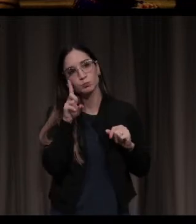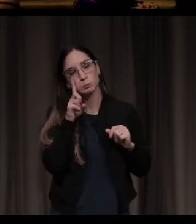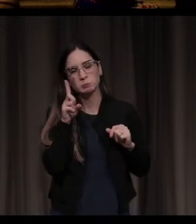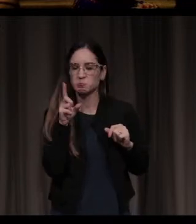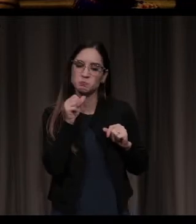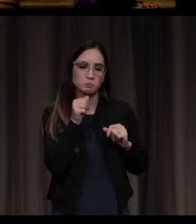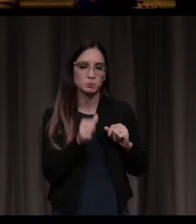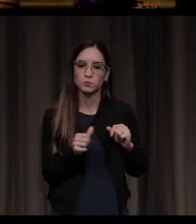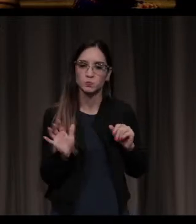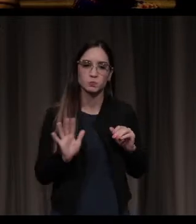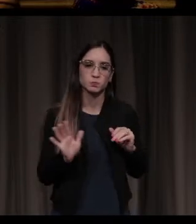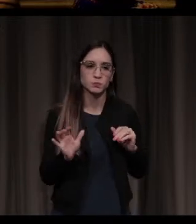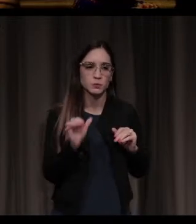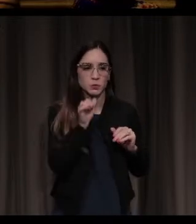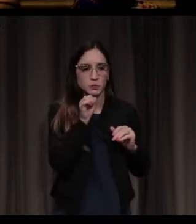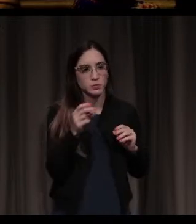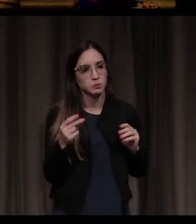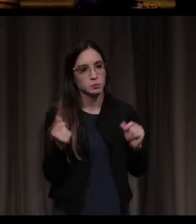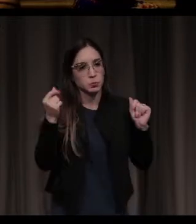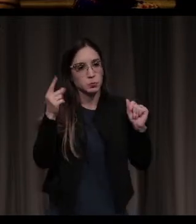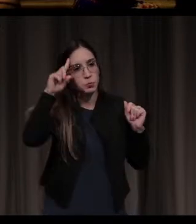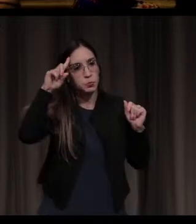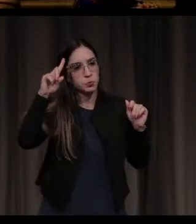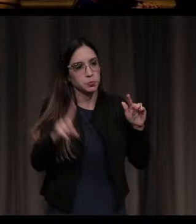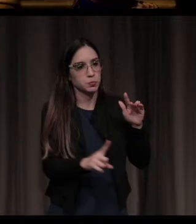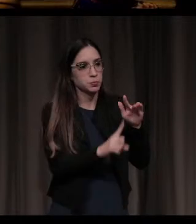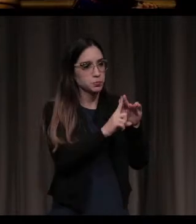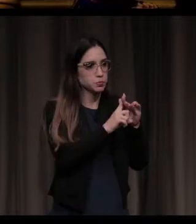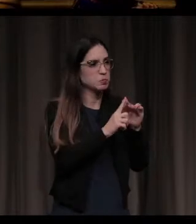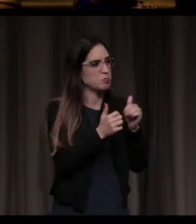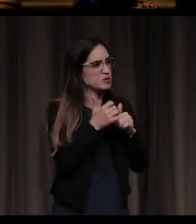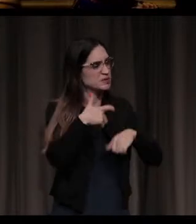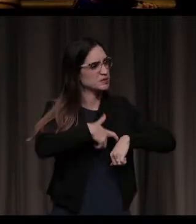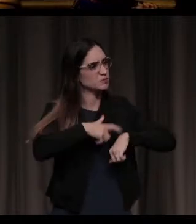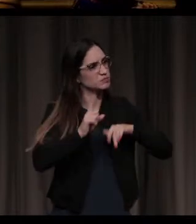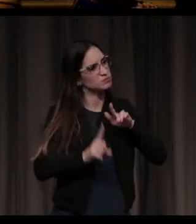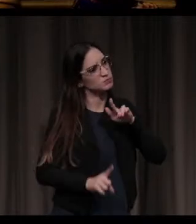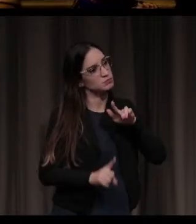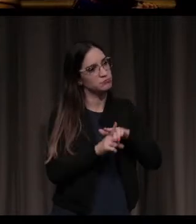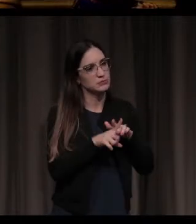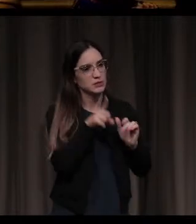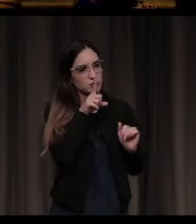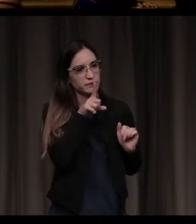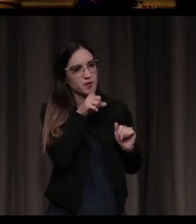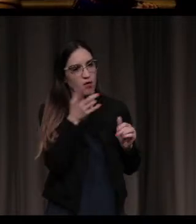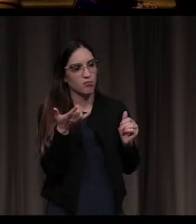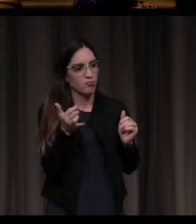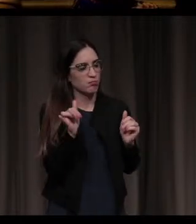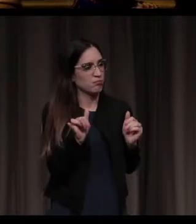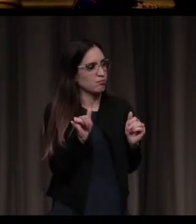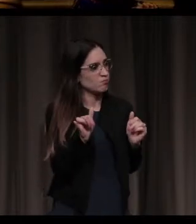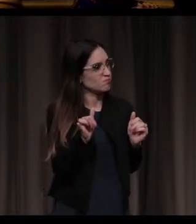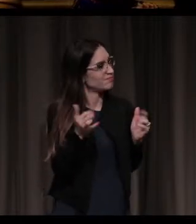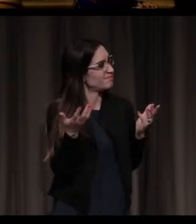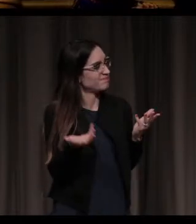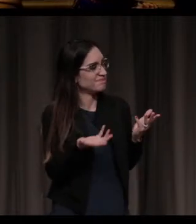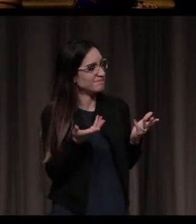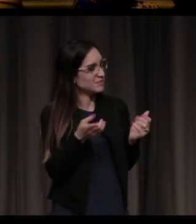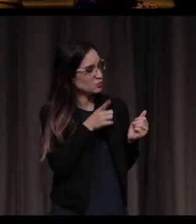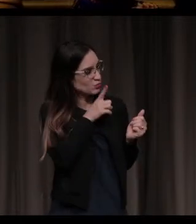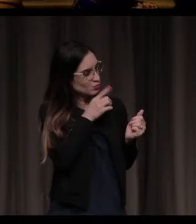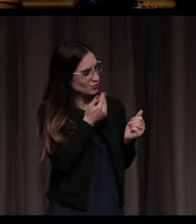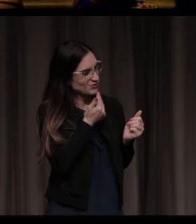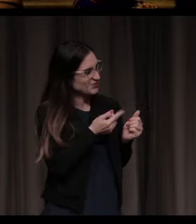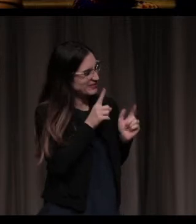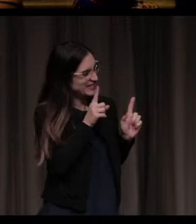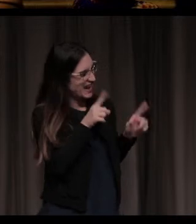just, you know, it just pops in my head most of the time. So I really don't have like a really good answer to